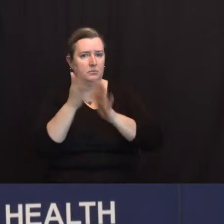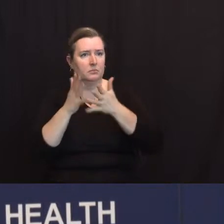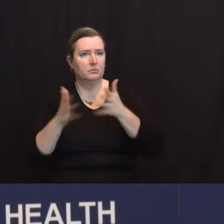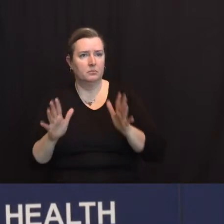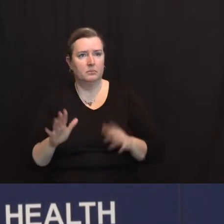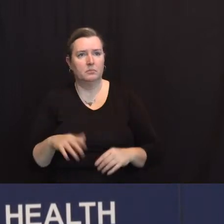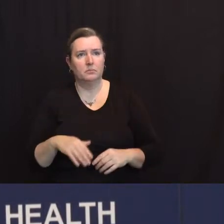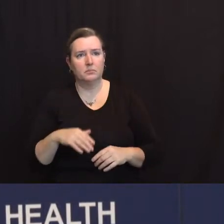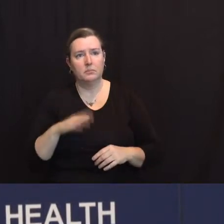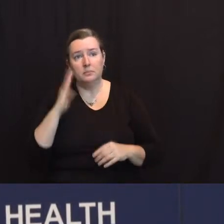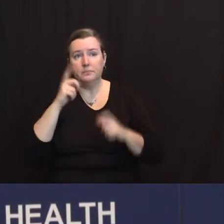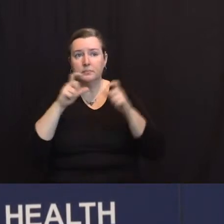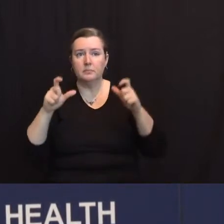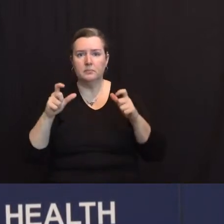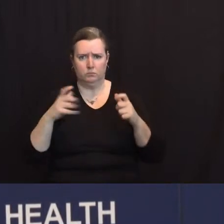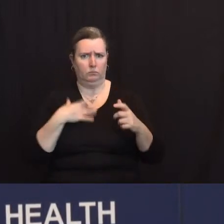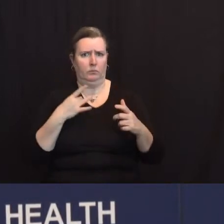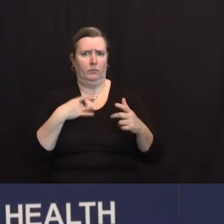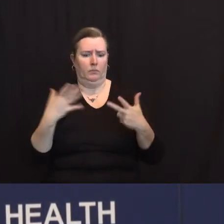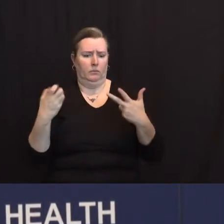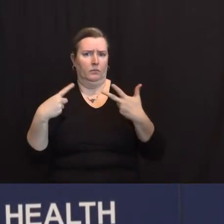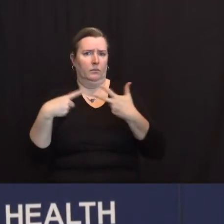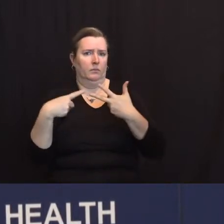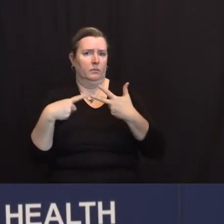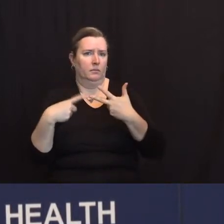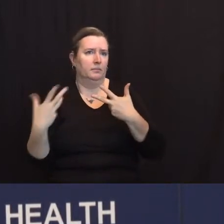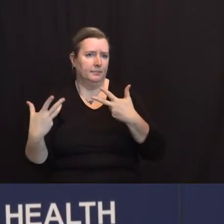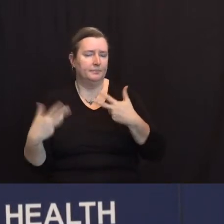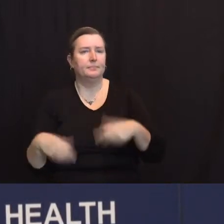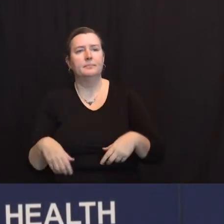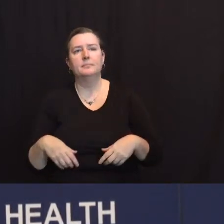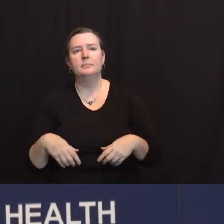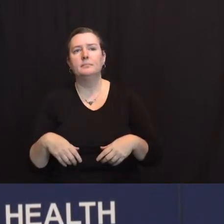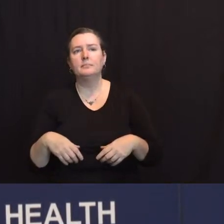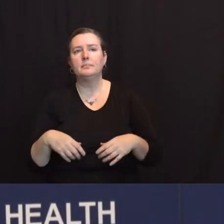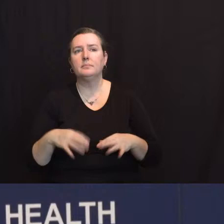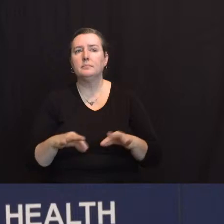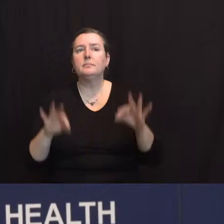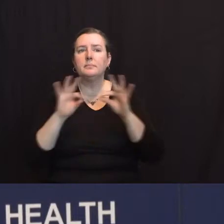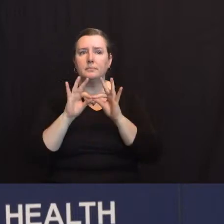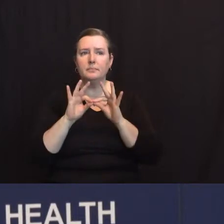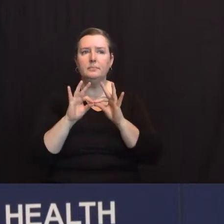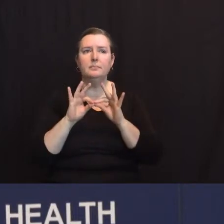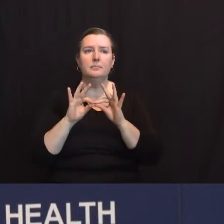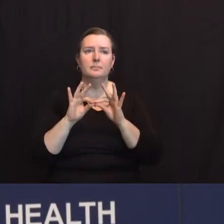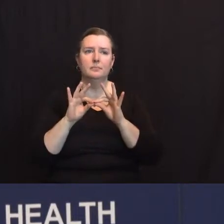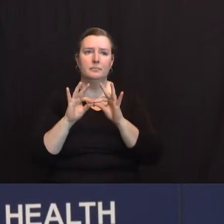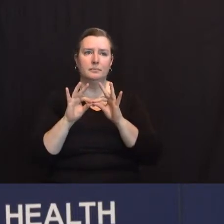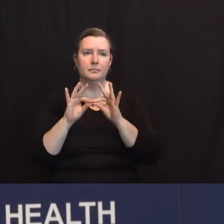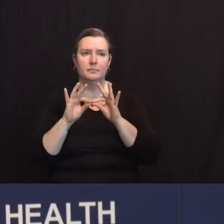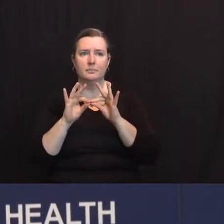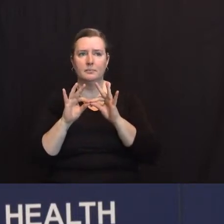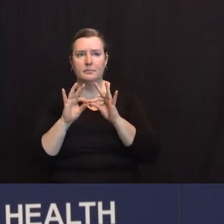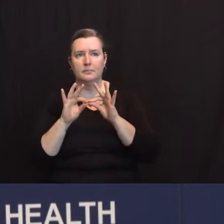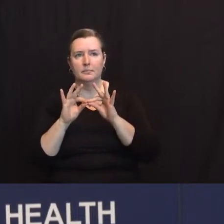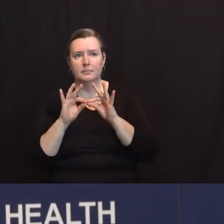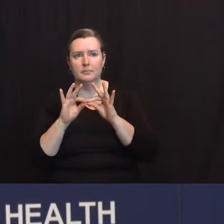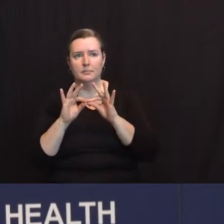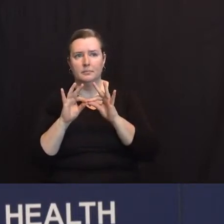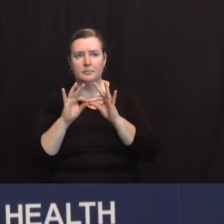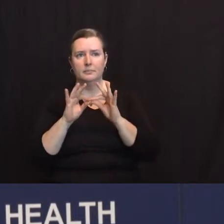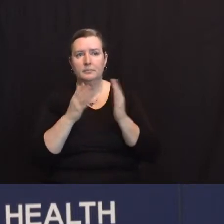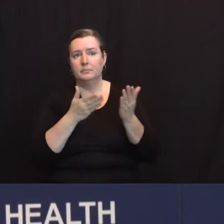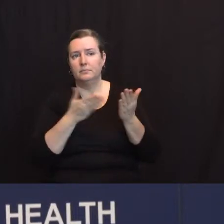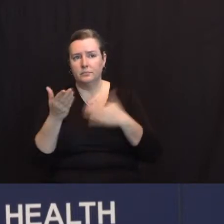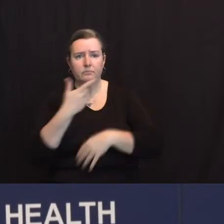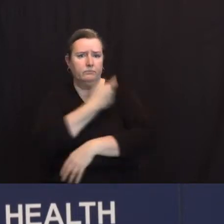advisory committee has said, it's important to be bringing the vaccine to people in the community who have a hard time getting out to vaccination centers.